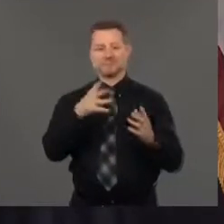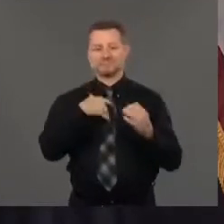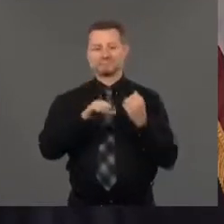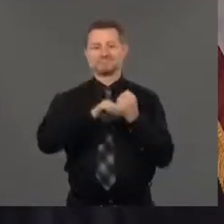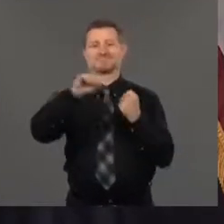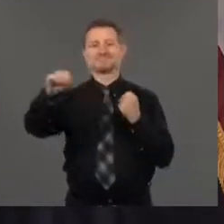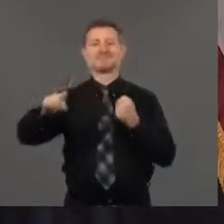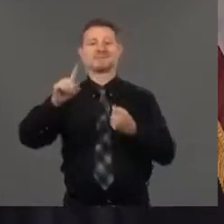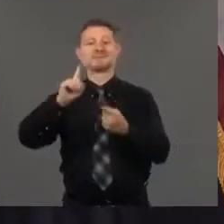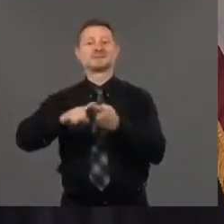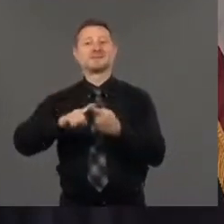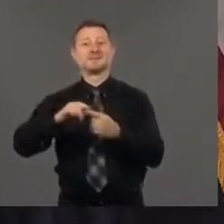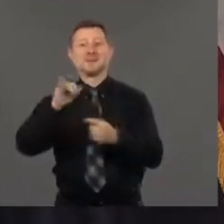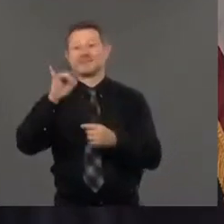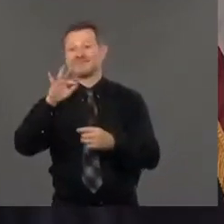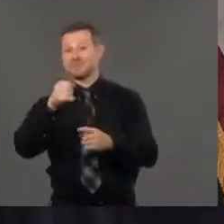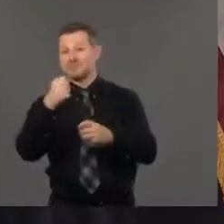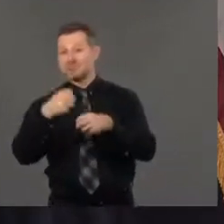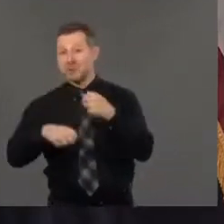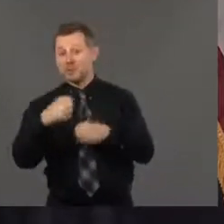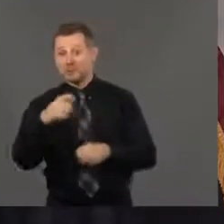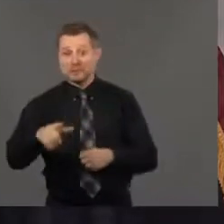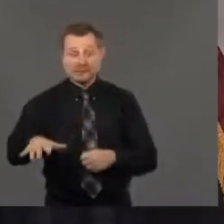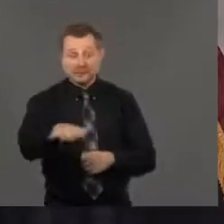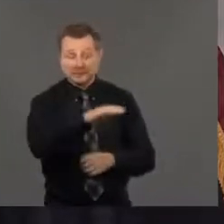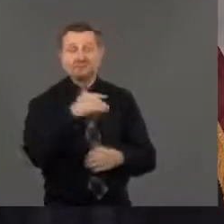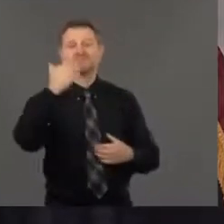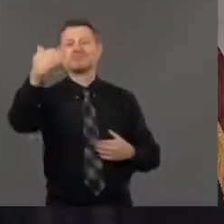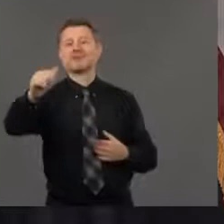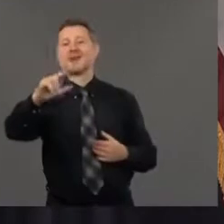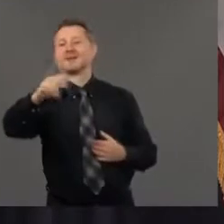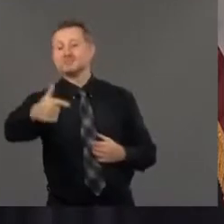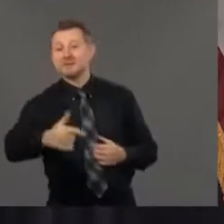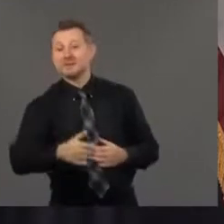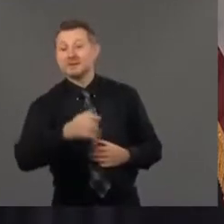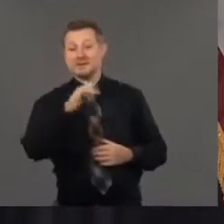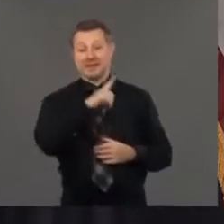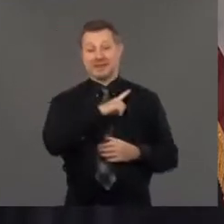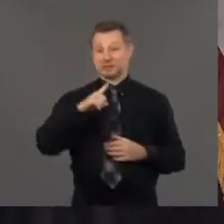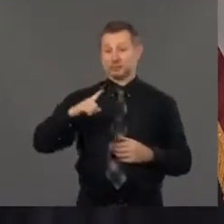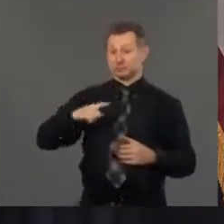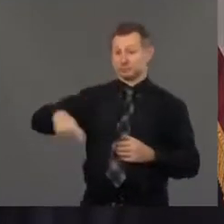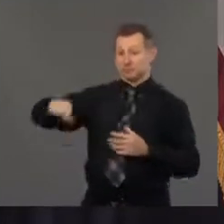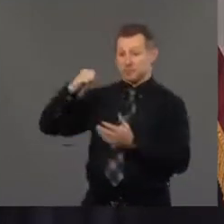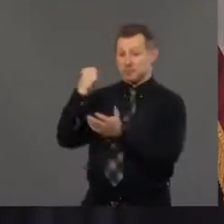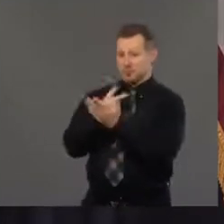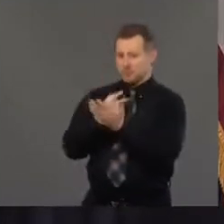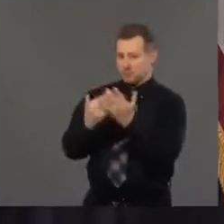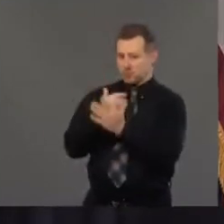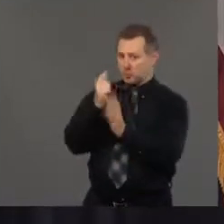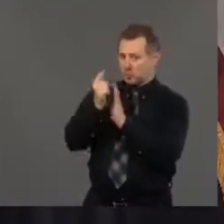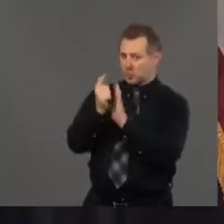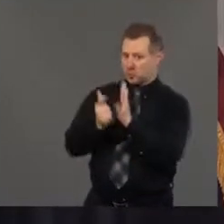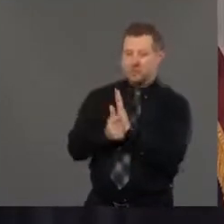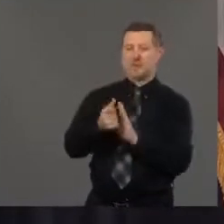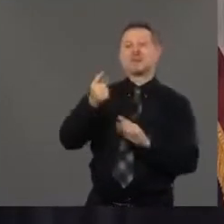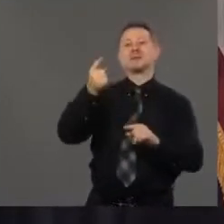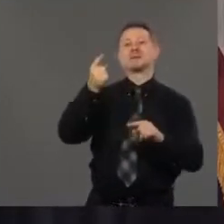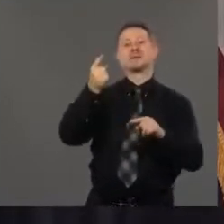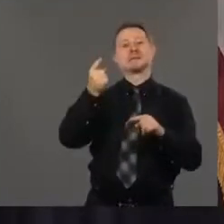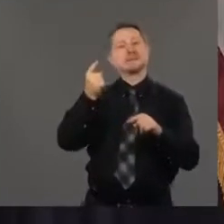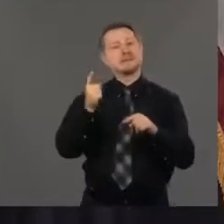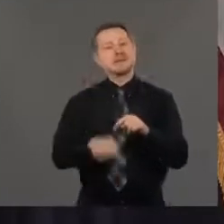COVID hardship related through the end of August. In the interim, the legislature passed legislation that said that you can't be up for any